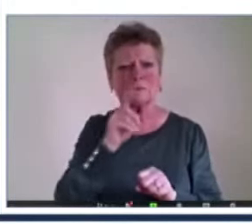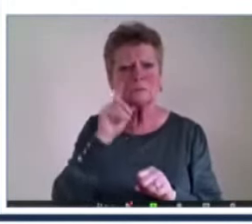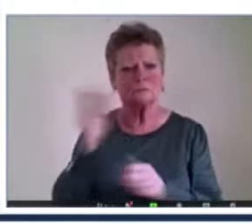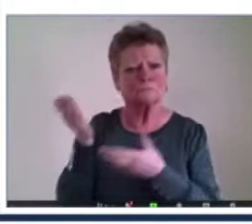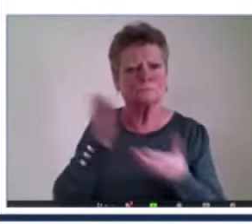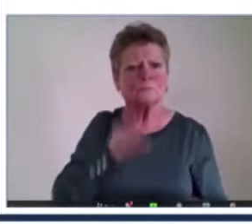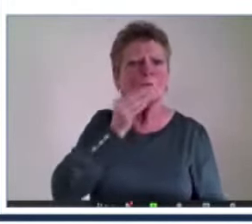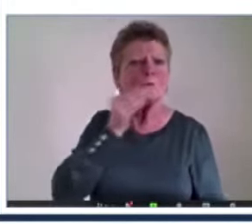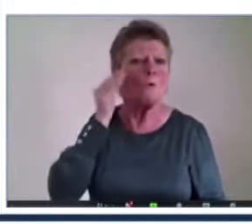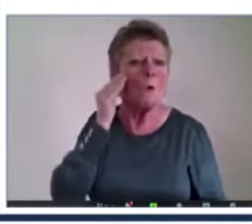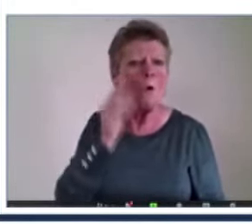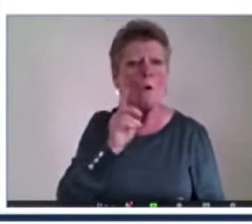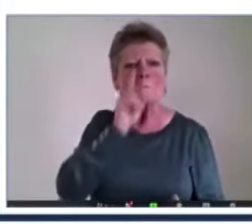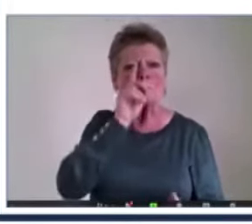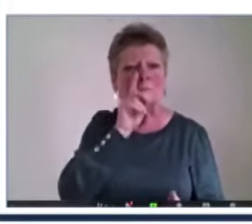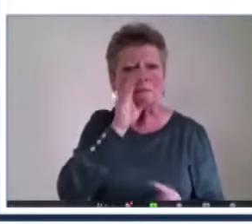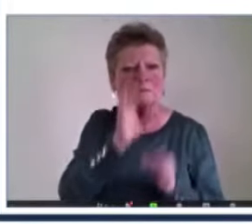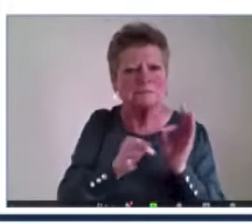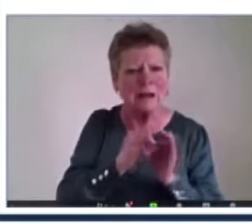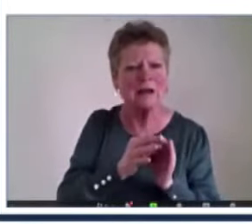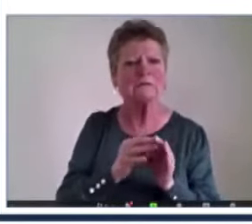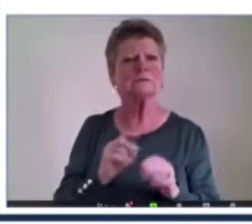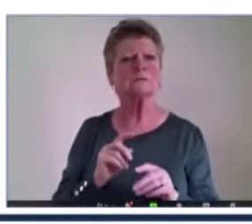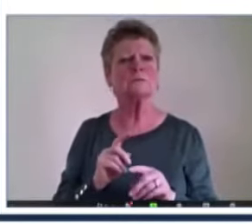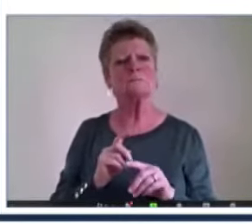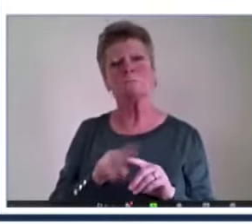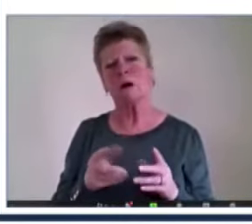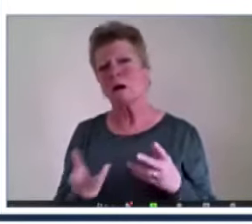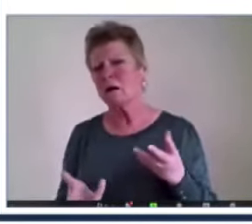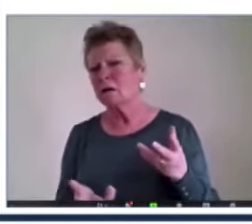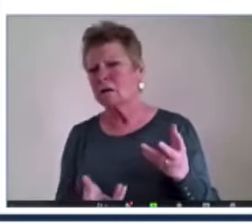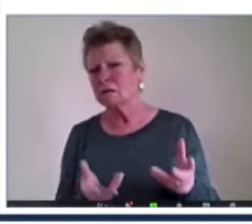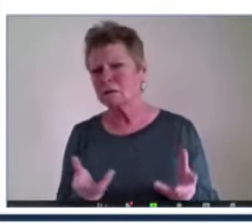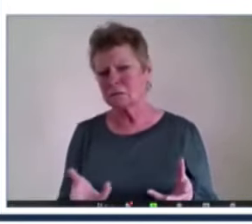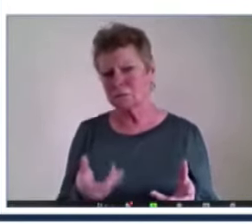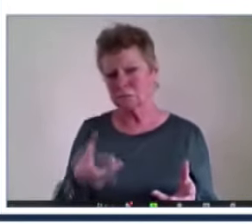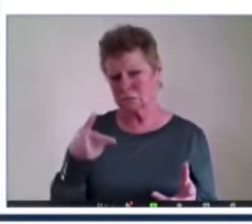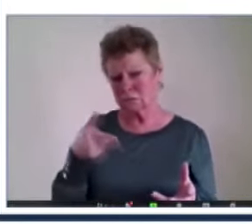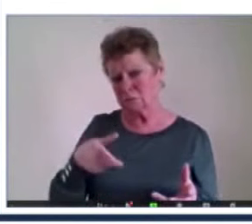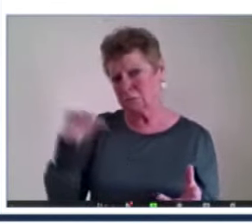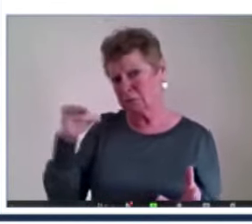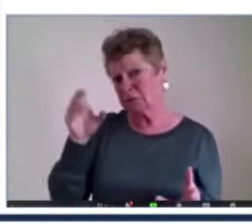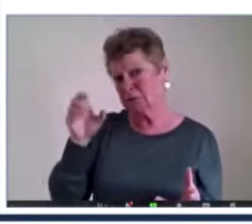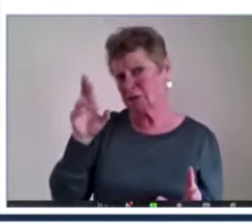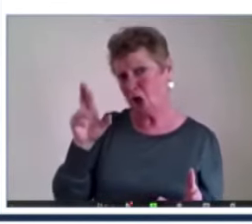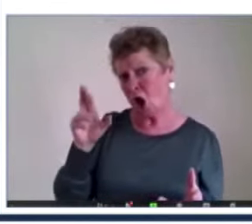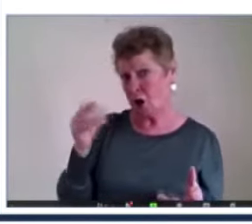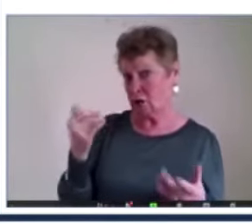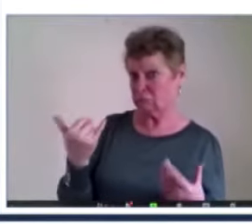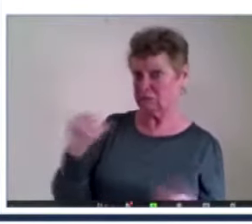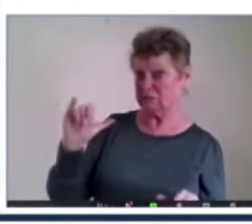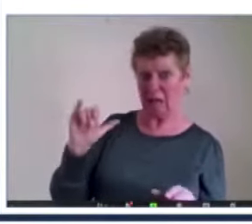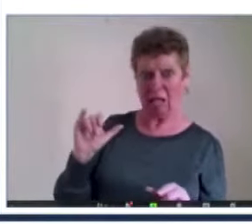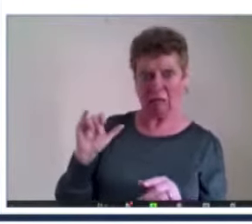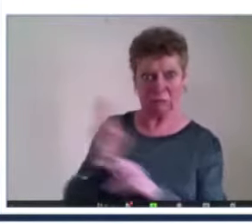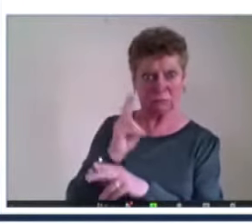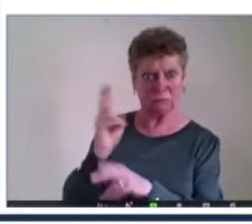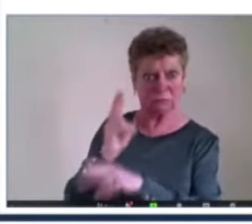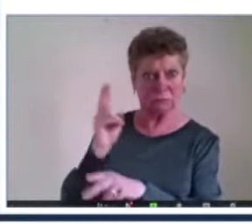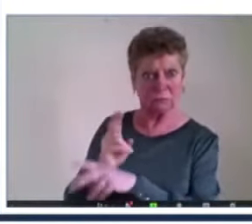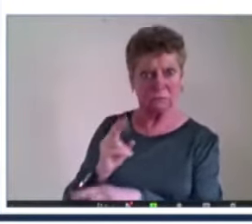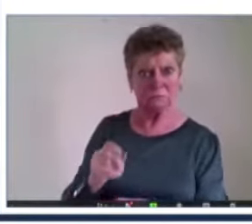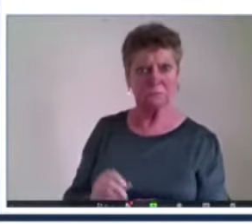us to test with, but where and how far widespread is PCR testing in Nova Scotia at this stage? So we're